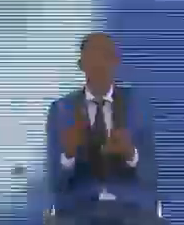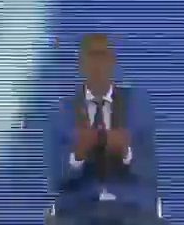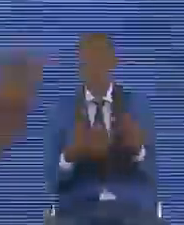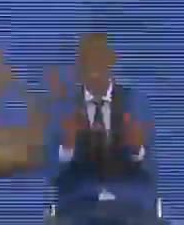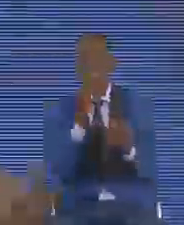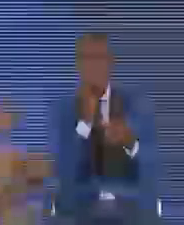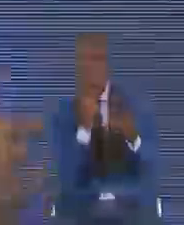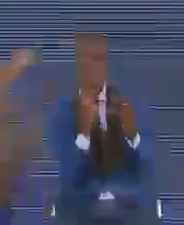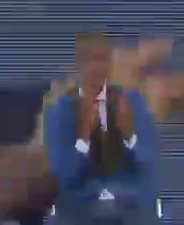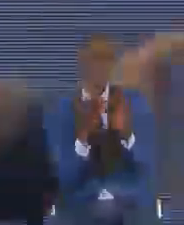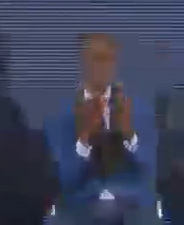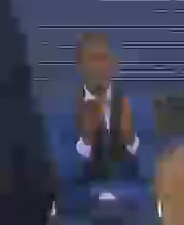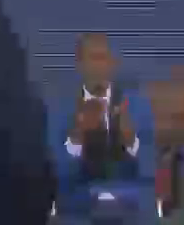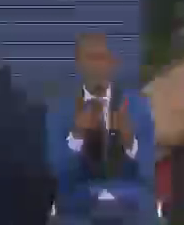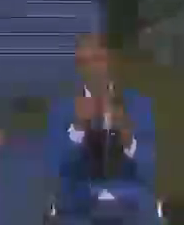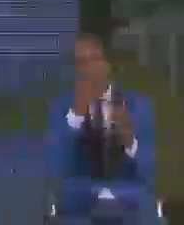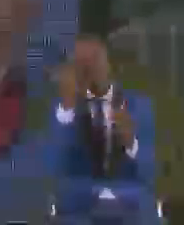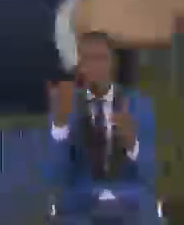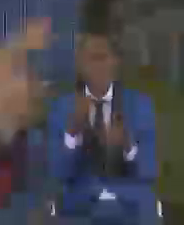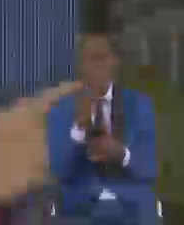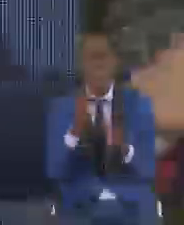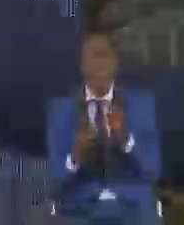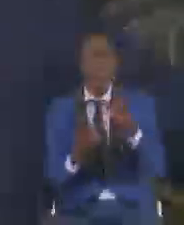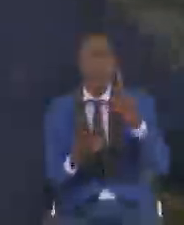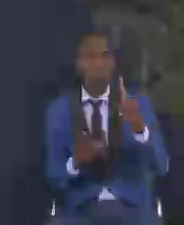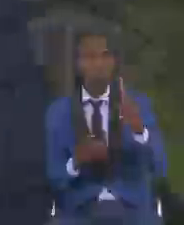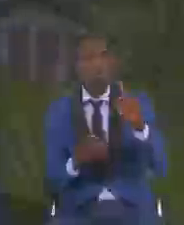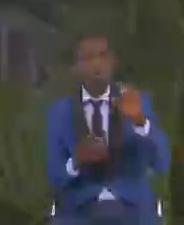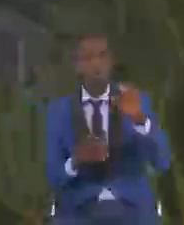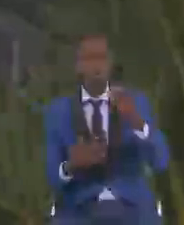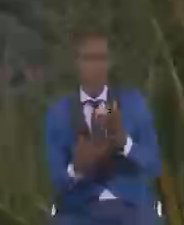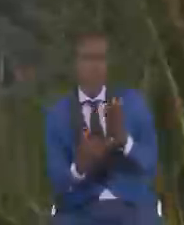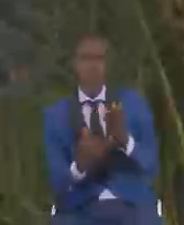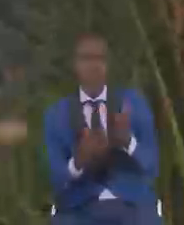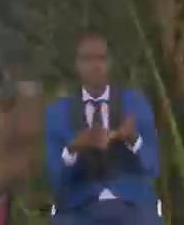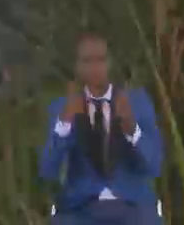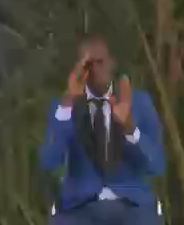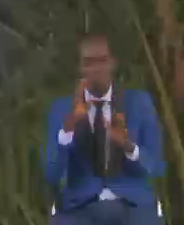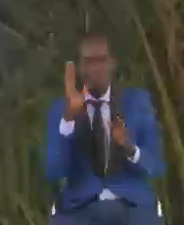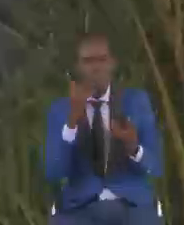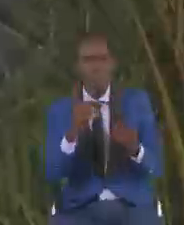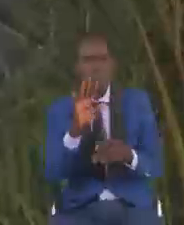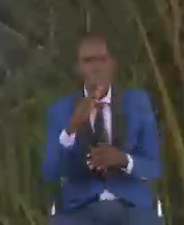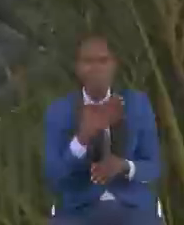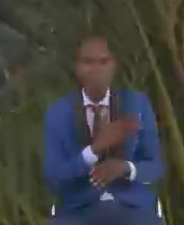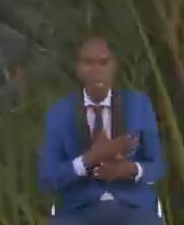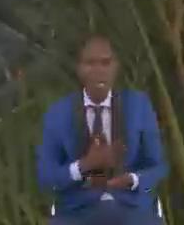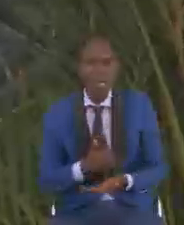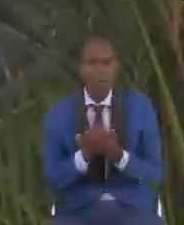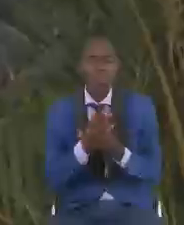And if, you know, SS1 student will say, help me with this assignment, you cannot.